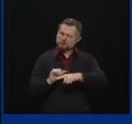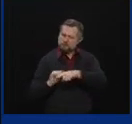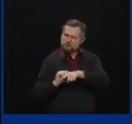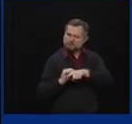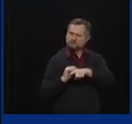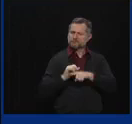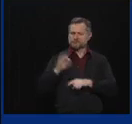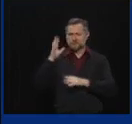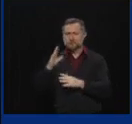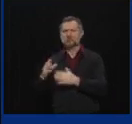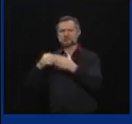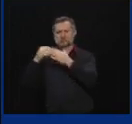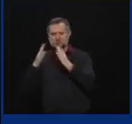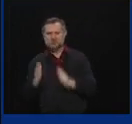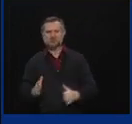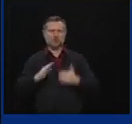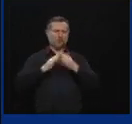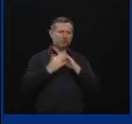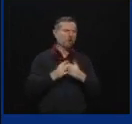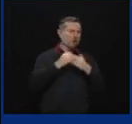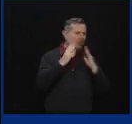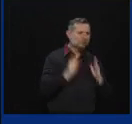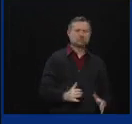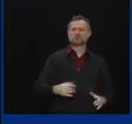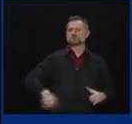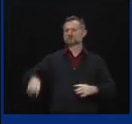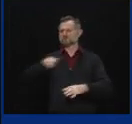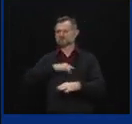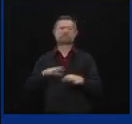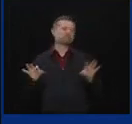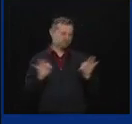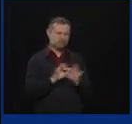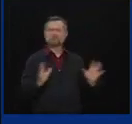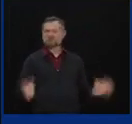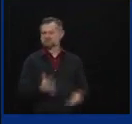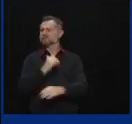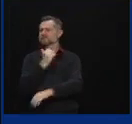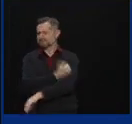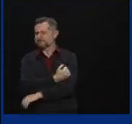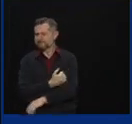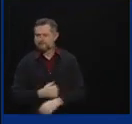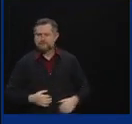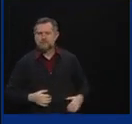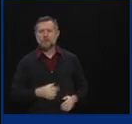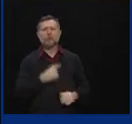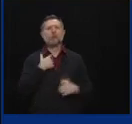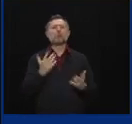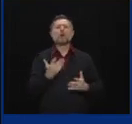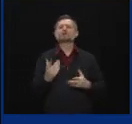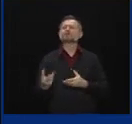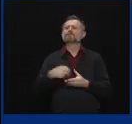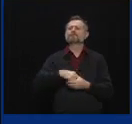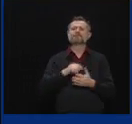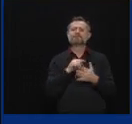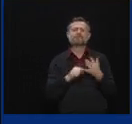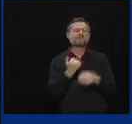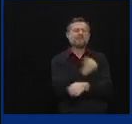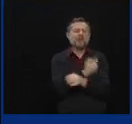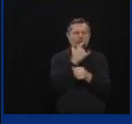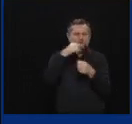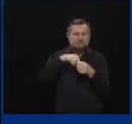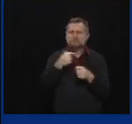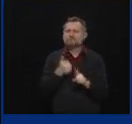and community leaders on the importance of the vaccination and what's in the vaccination. A lot of people have